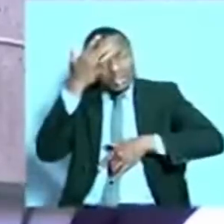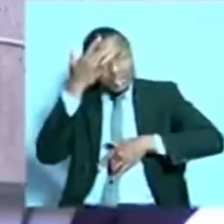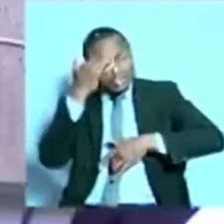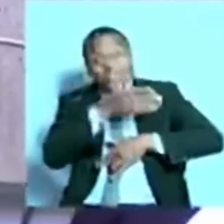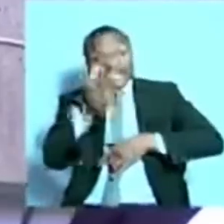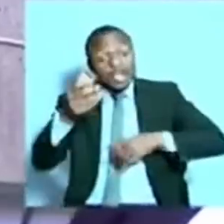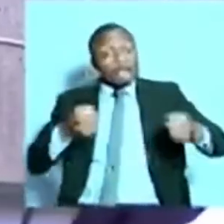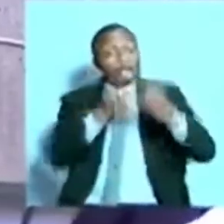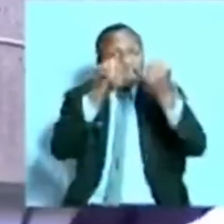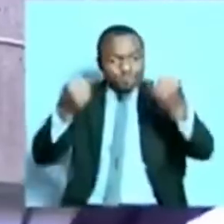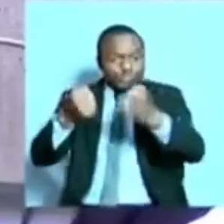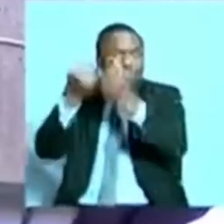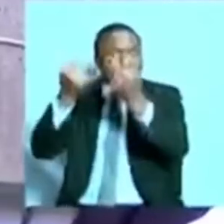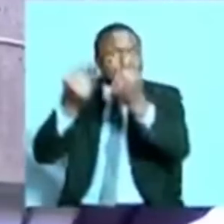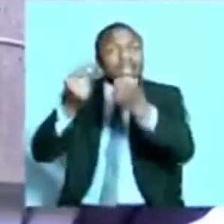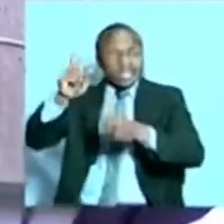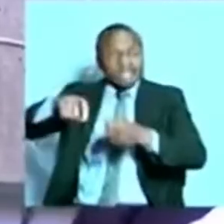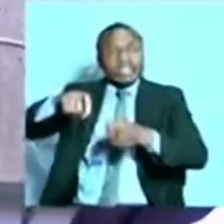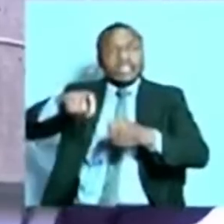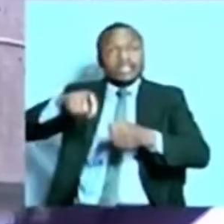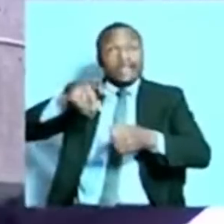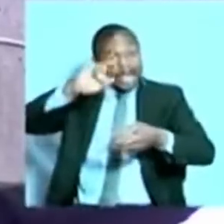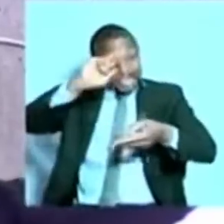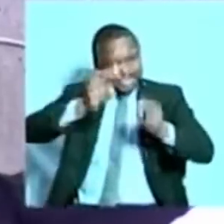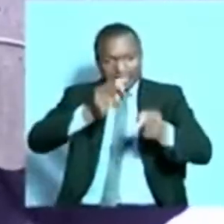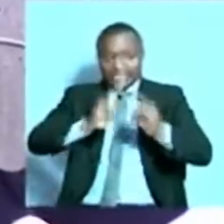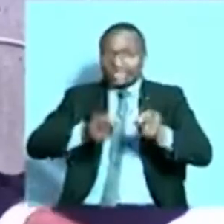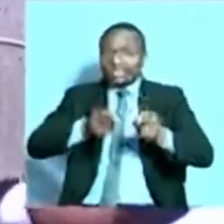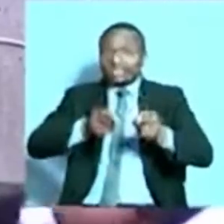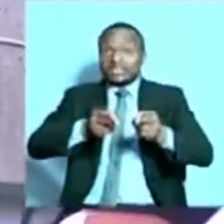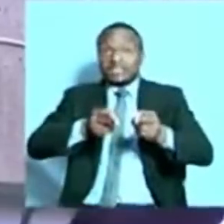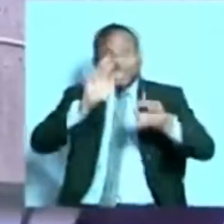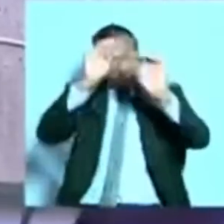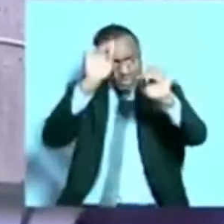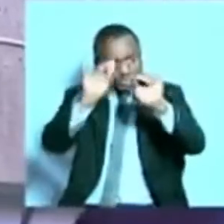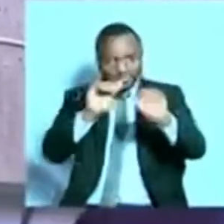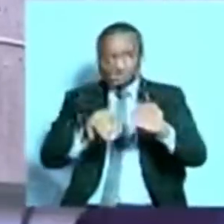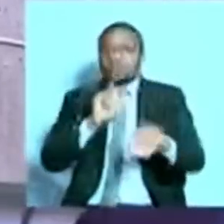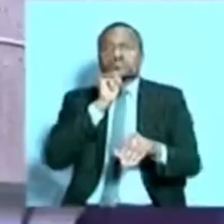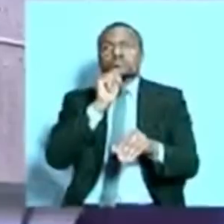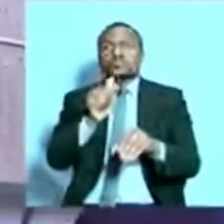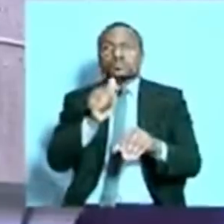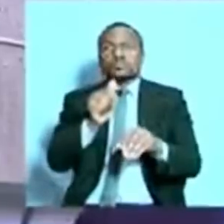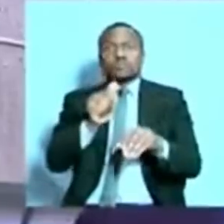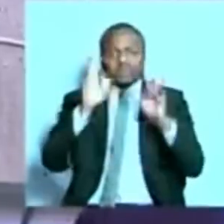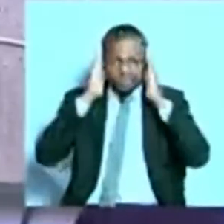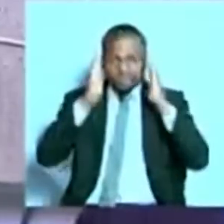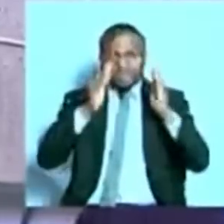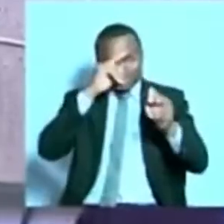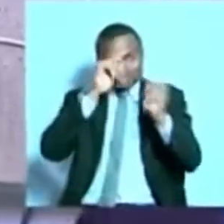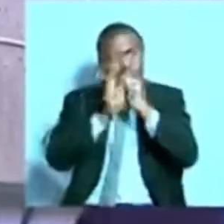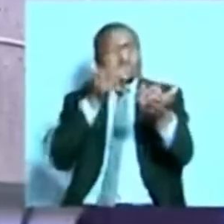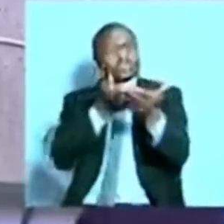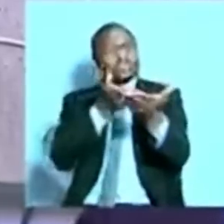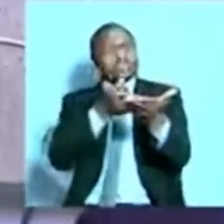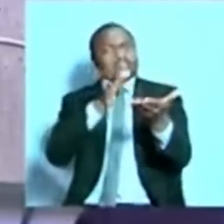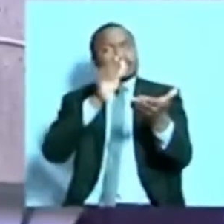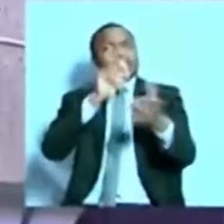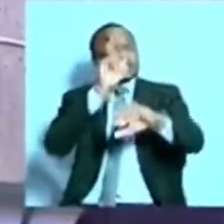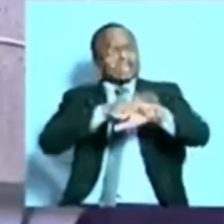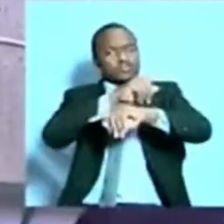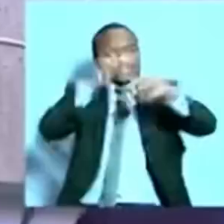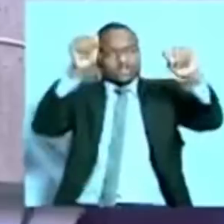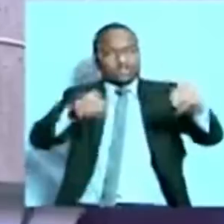victims that may need urgent operations and might not be attended to because of this schedule, Madam Speaker, which I'm going to lay on the